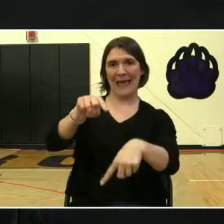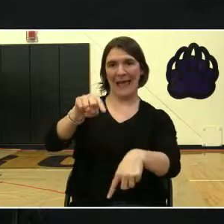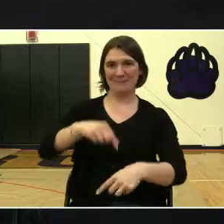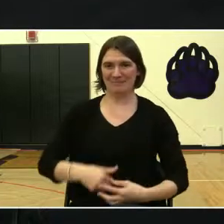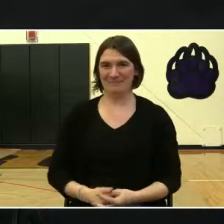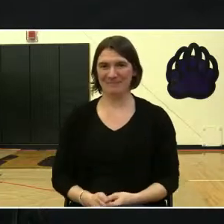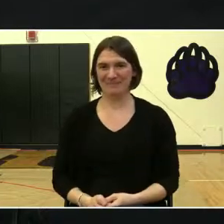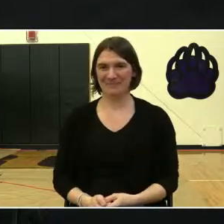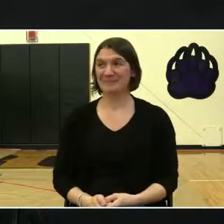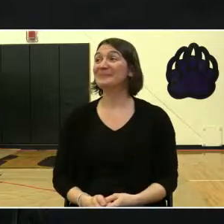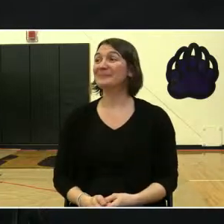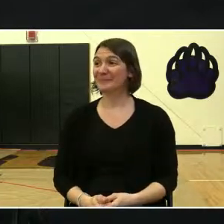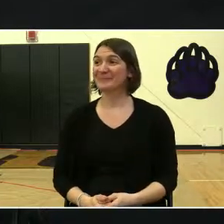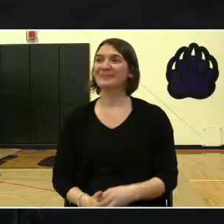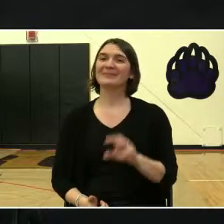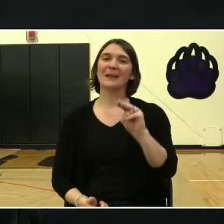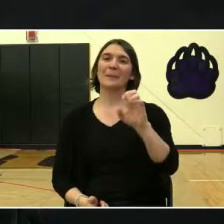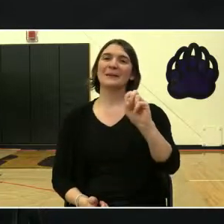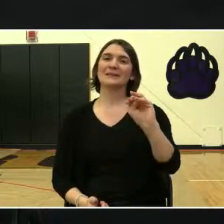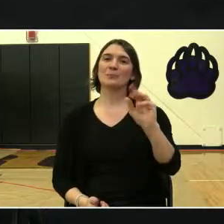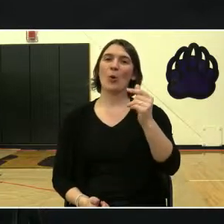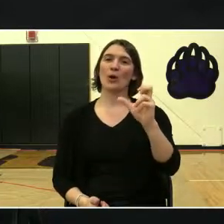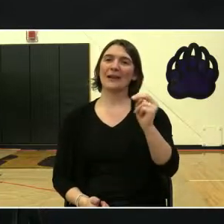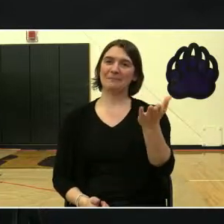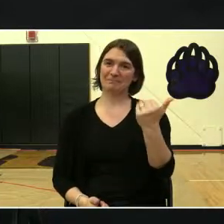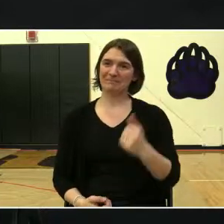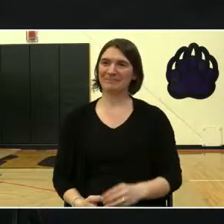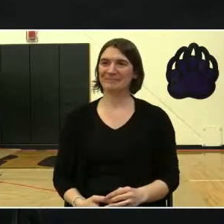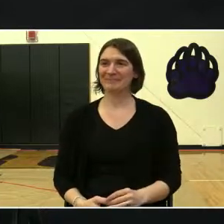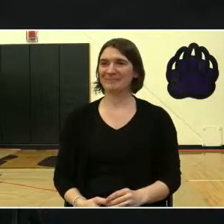only Miss Morgan